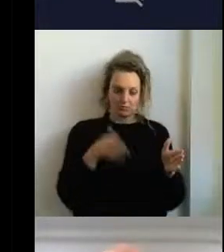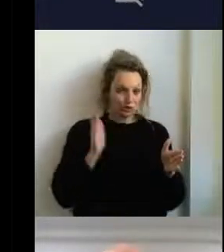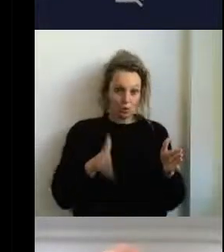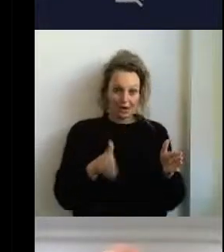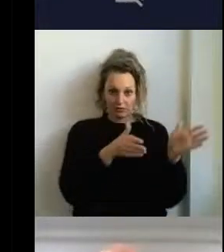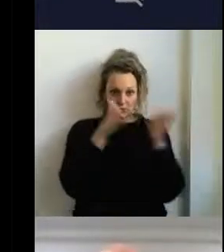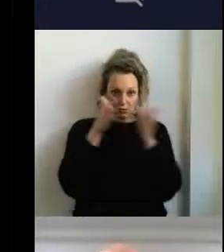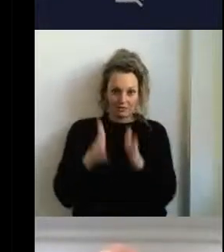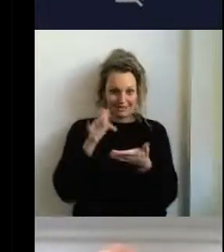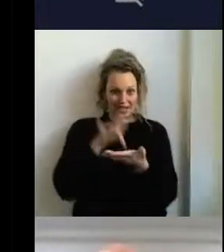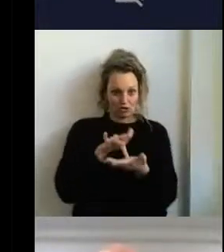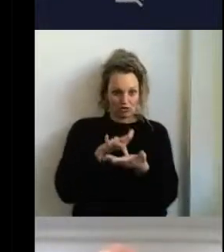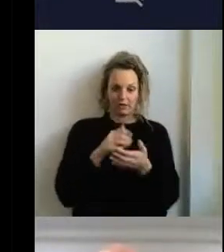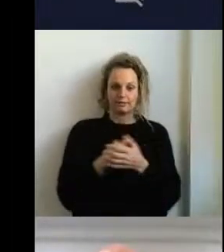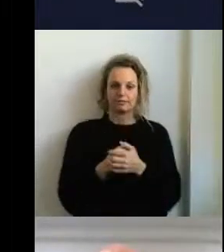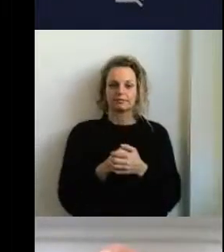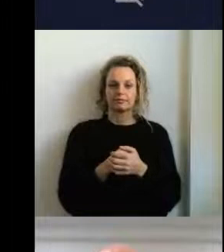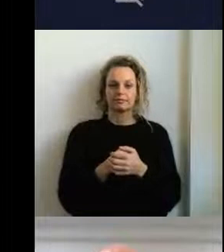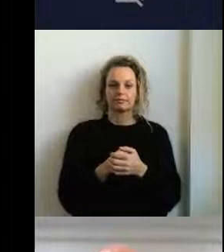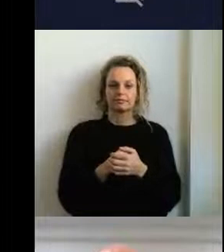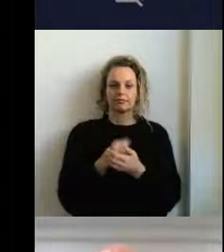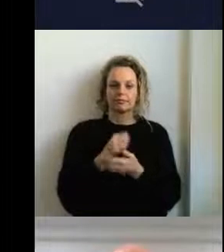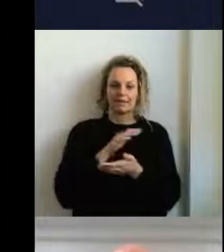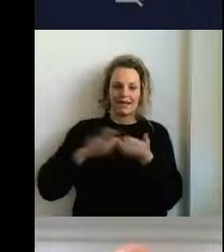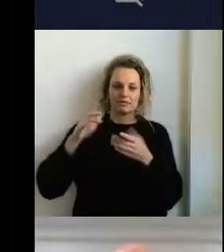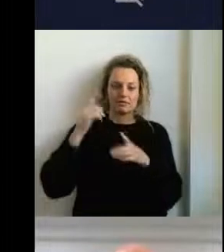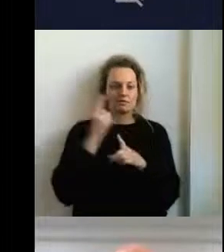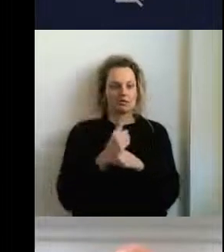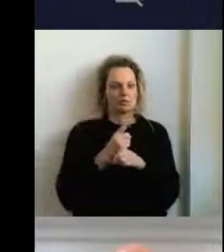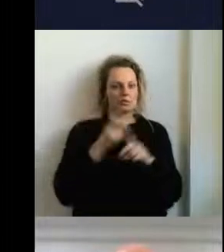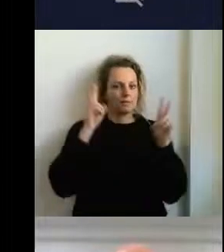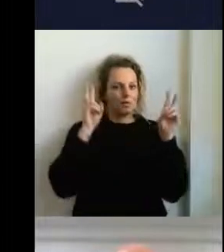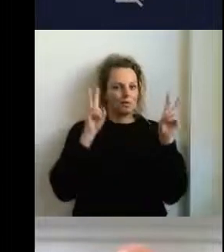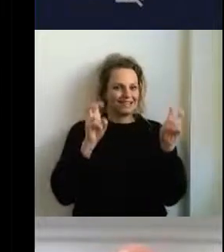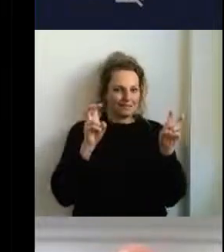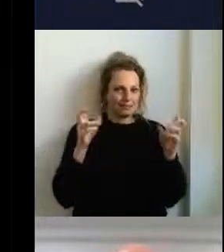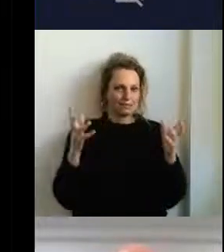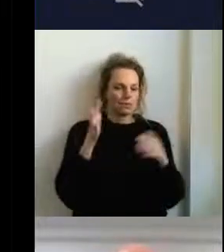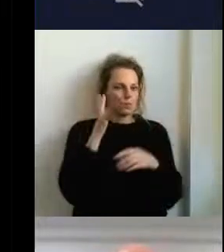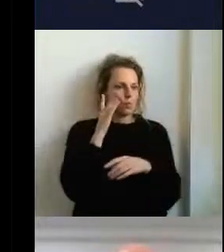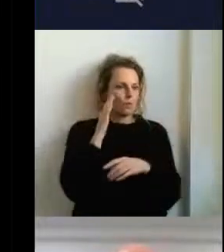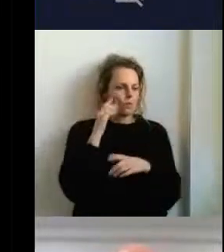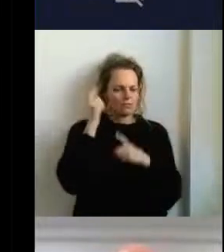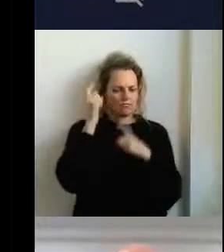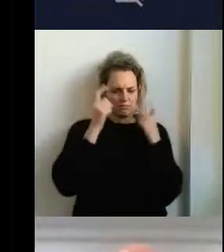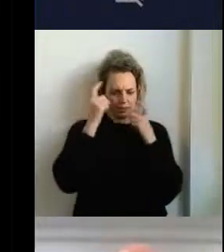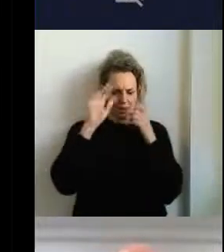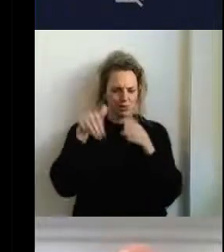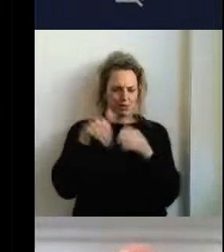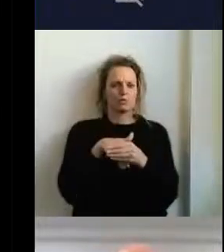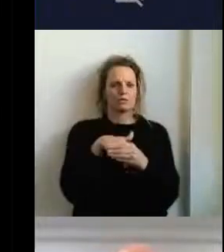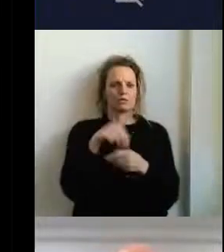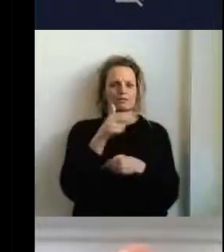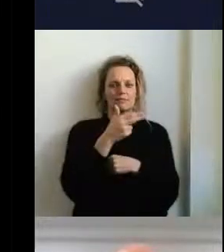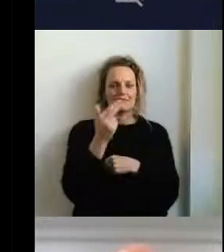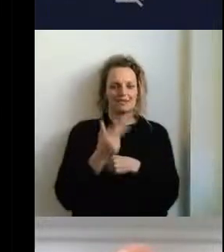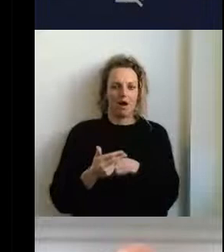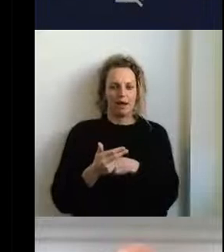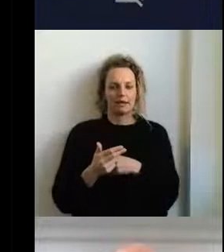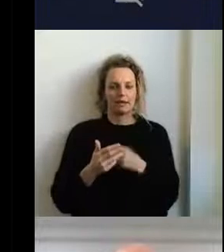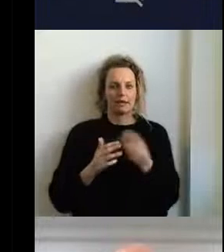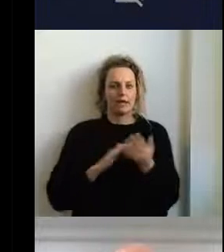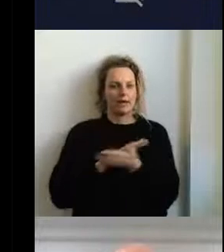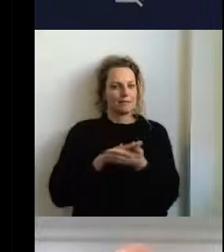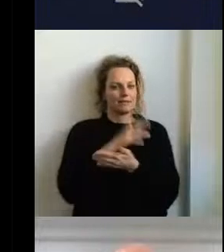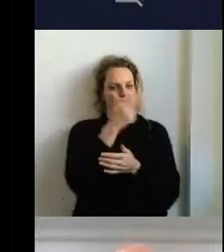mentioning these themes. So again, when we think about inclusive design, it doesn't mean that we're designing for just